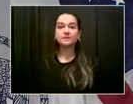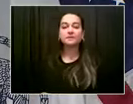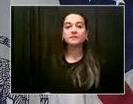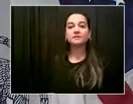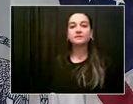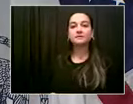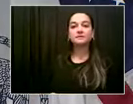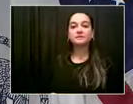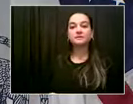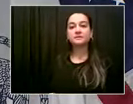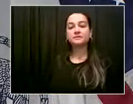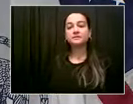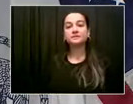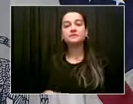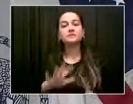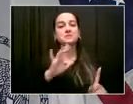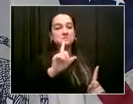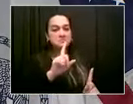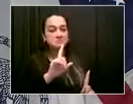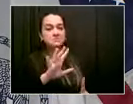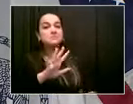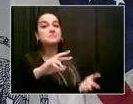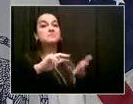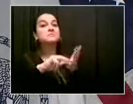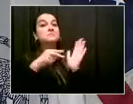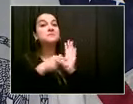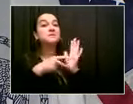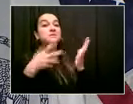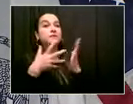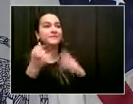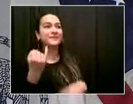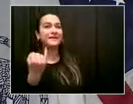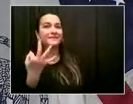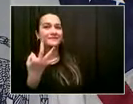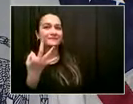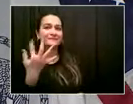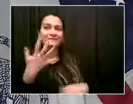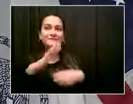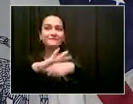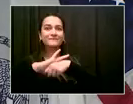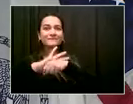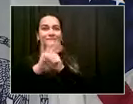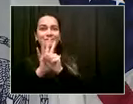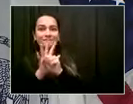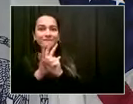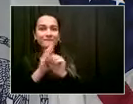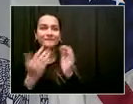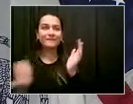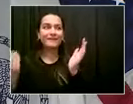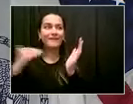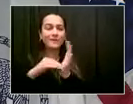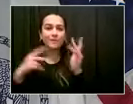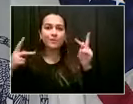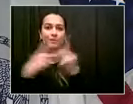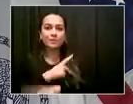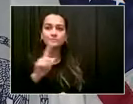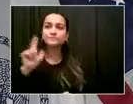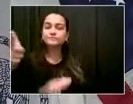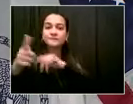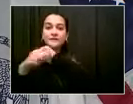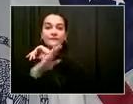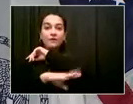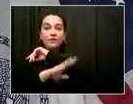or seasonality ends, that kind of thing? Could you conceive of announcing in the fall we're back to remote in